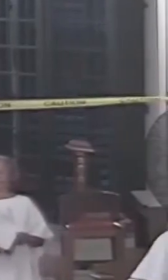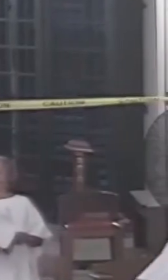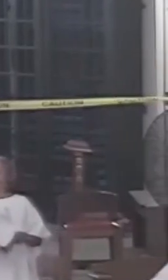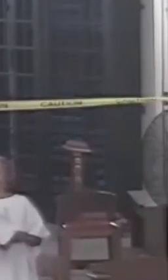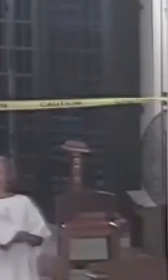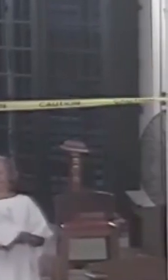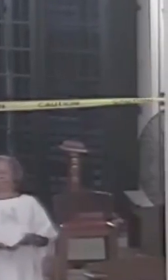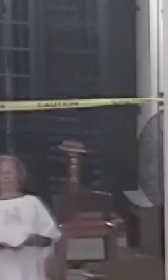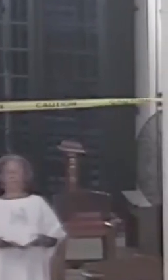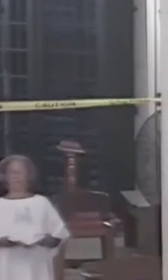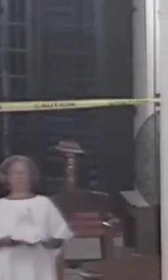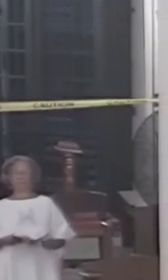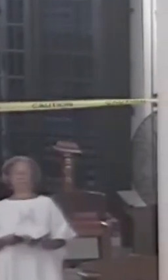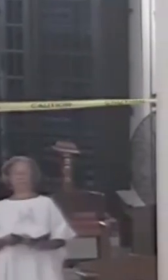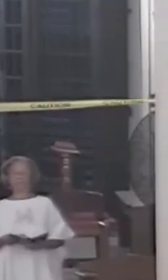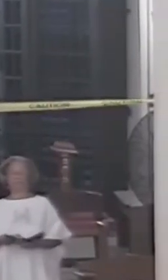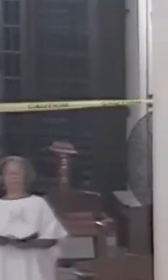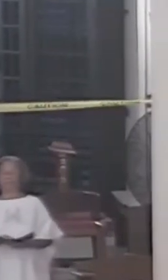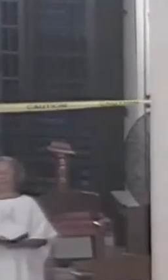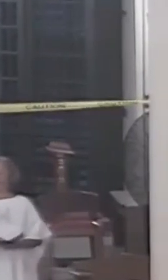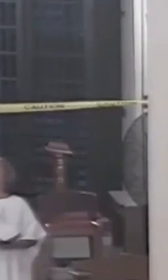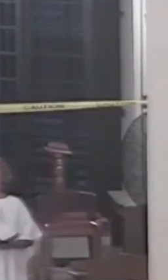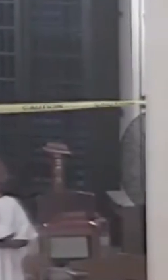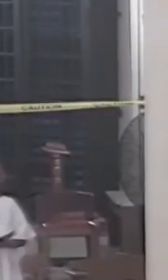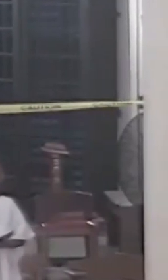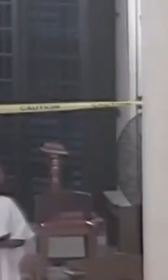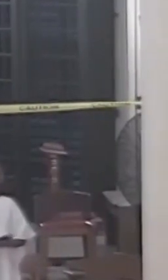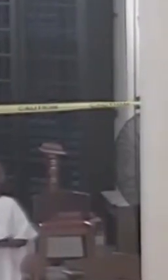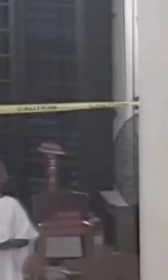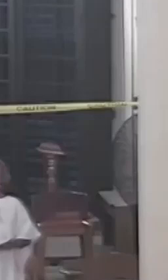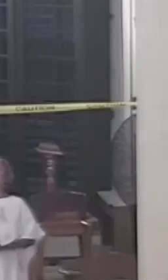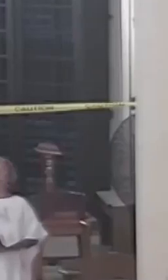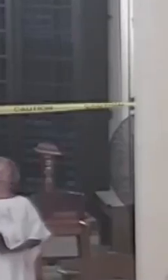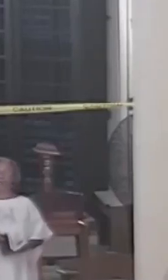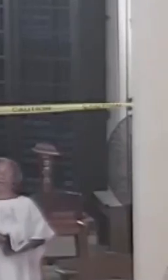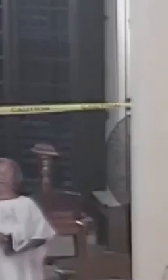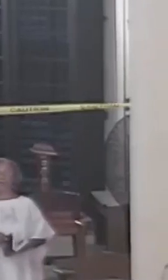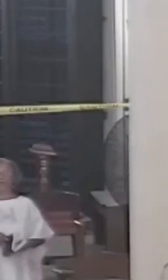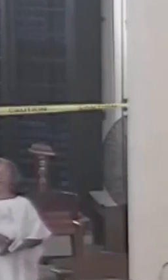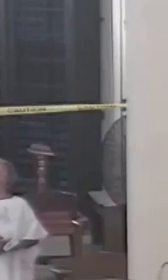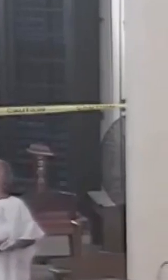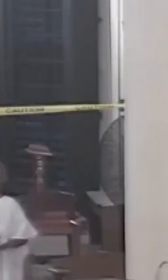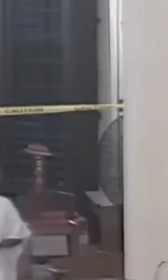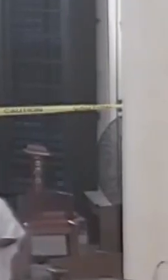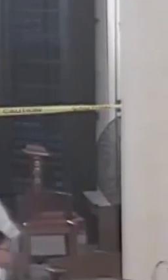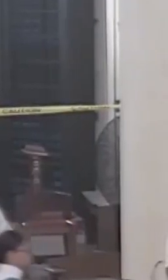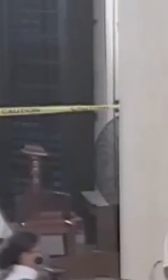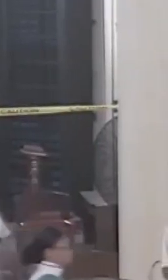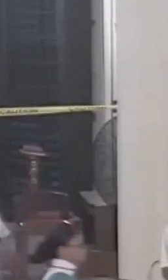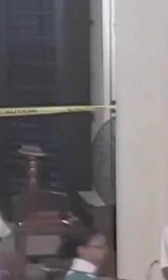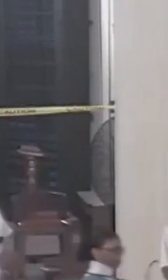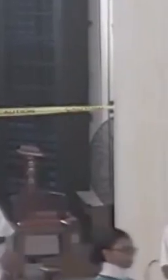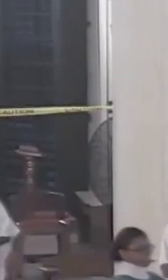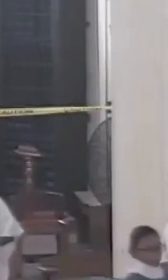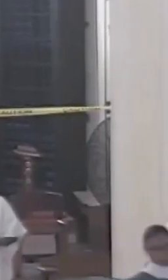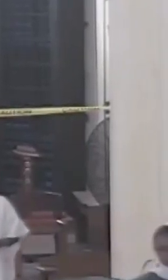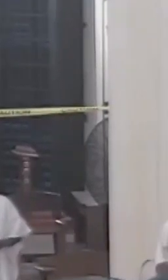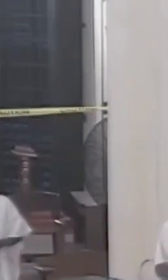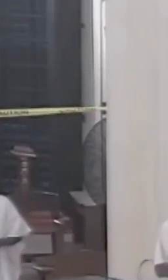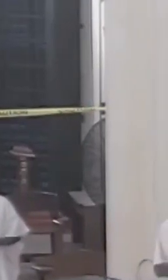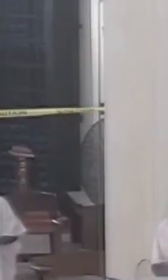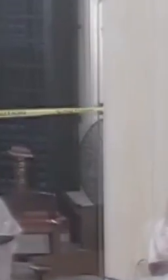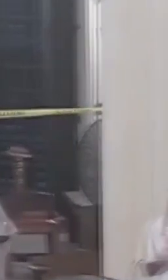of Spain, Father Sergiu spoke to the attributes of grandparents, declaring they are most times faith builders